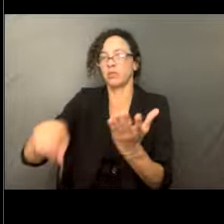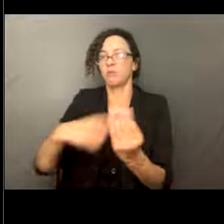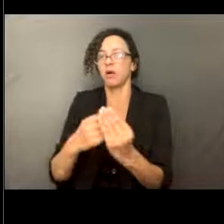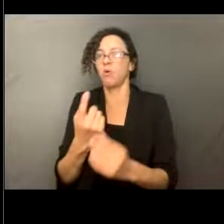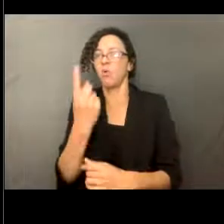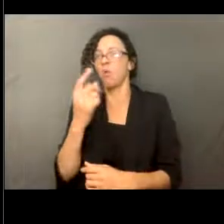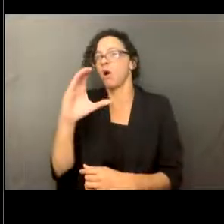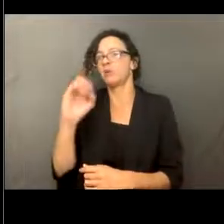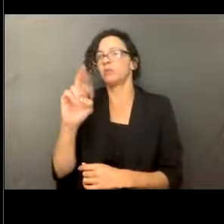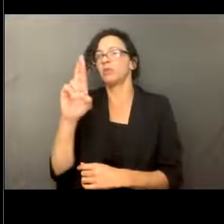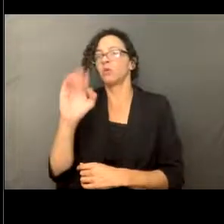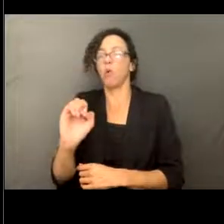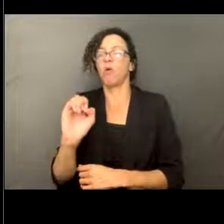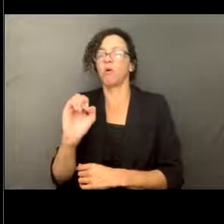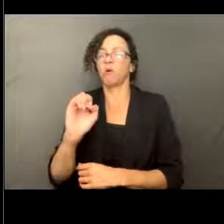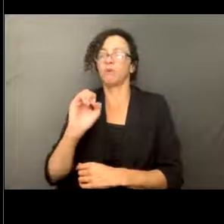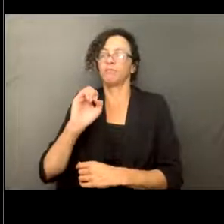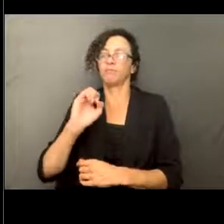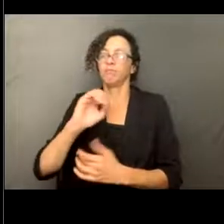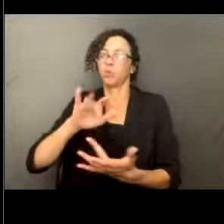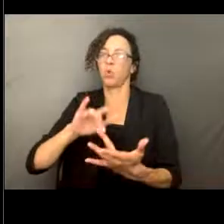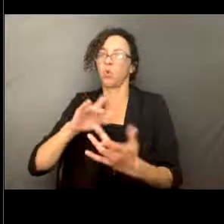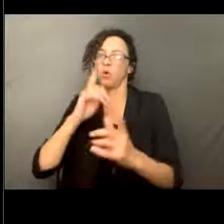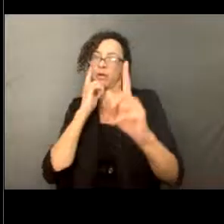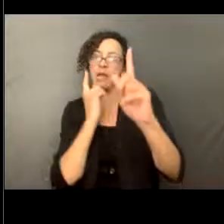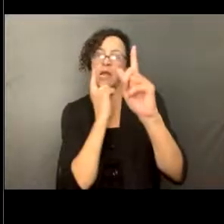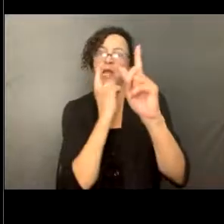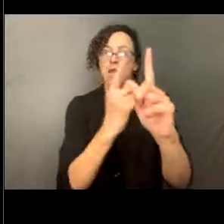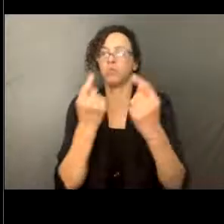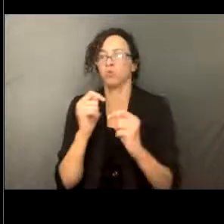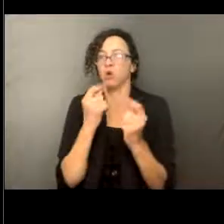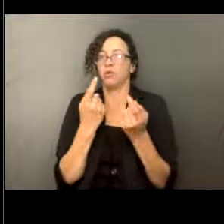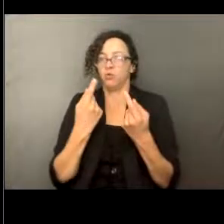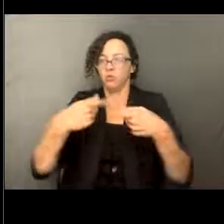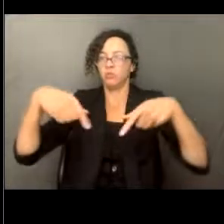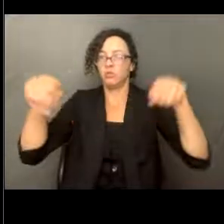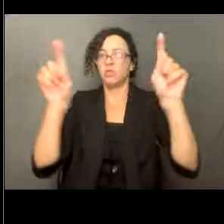that we're trying to achieve with Equity Index. Secondly, the